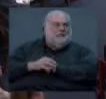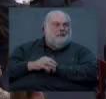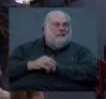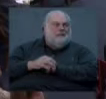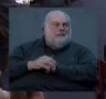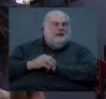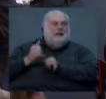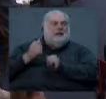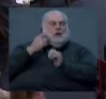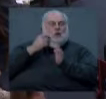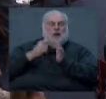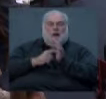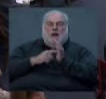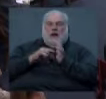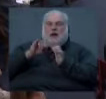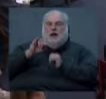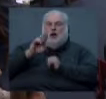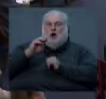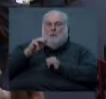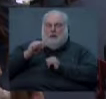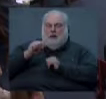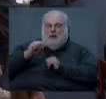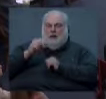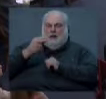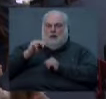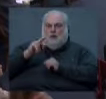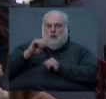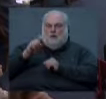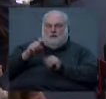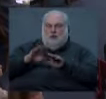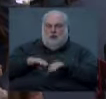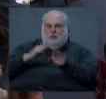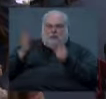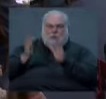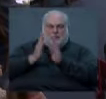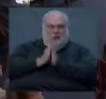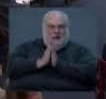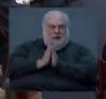time to recognize Director Irma Hendricks, who will give our invocation.